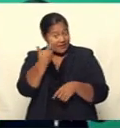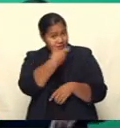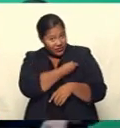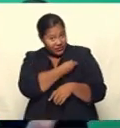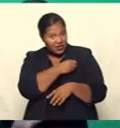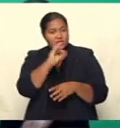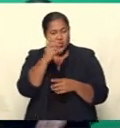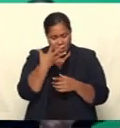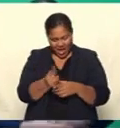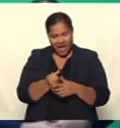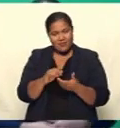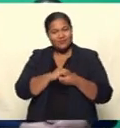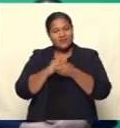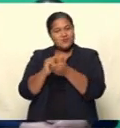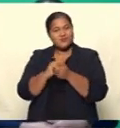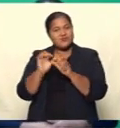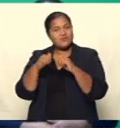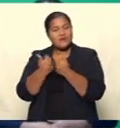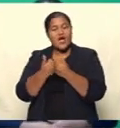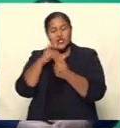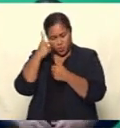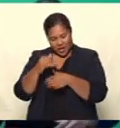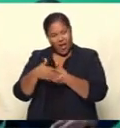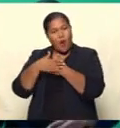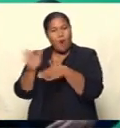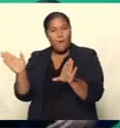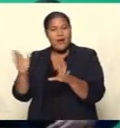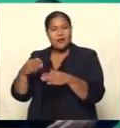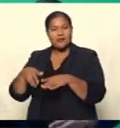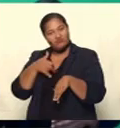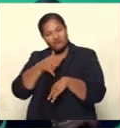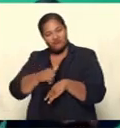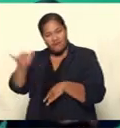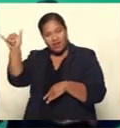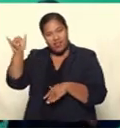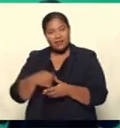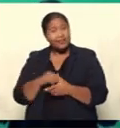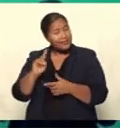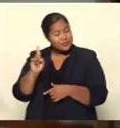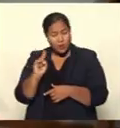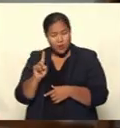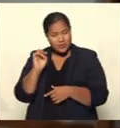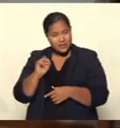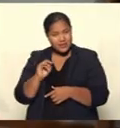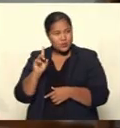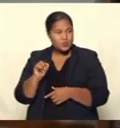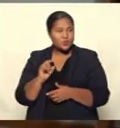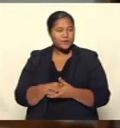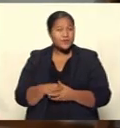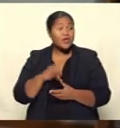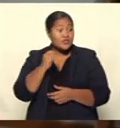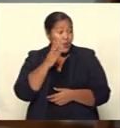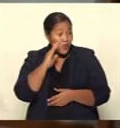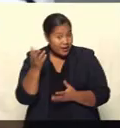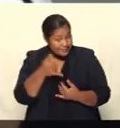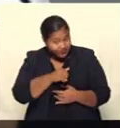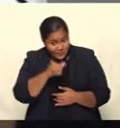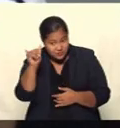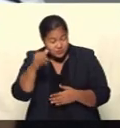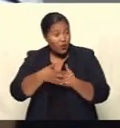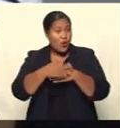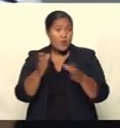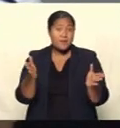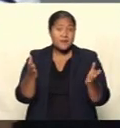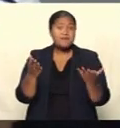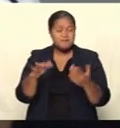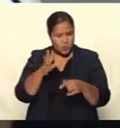mutual recognition, then travel can actually open up. And that's what we need to do. And once travel opens up, we